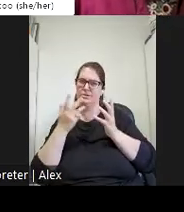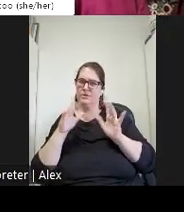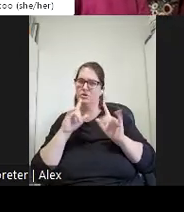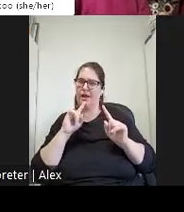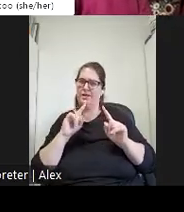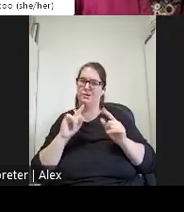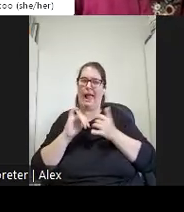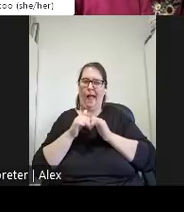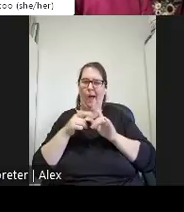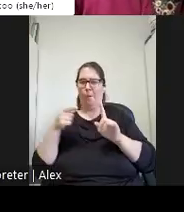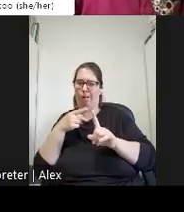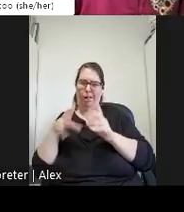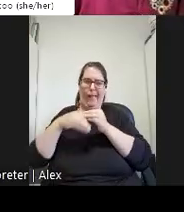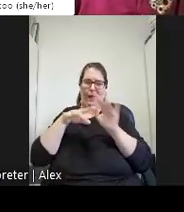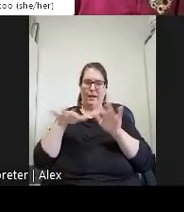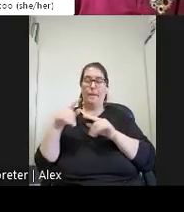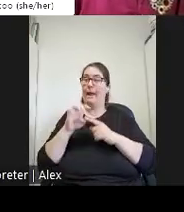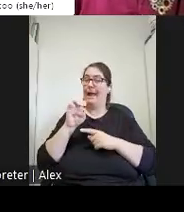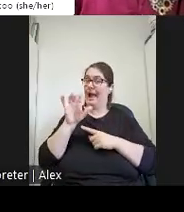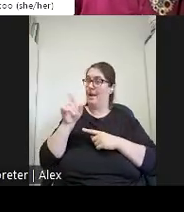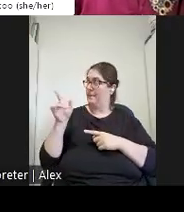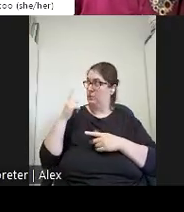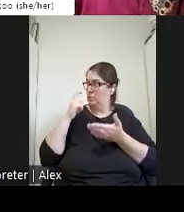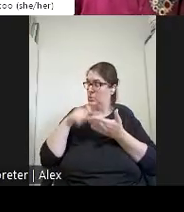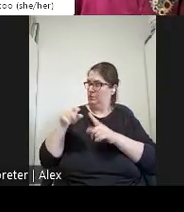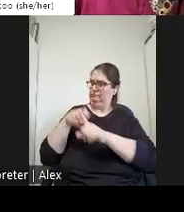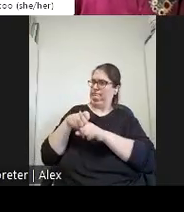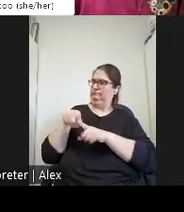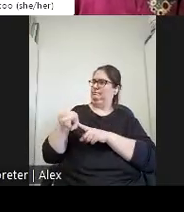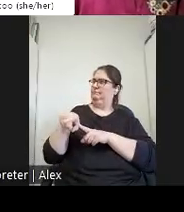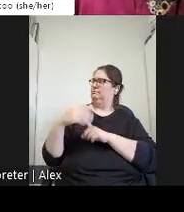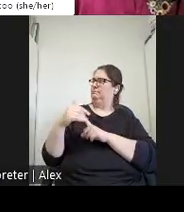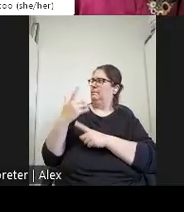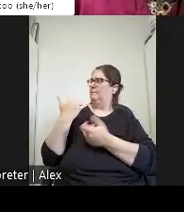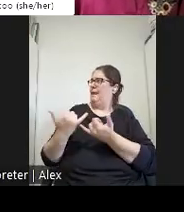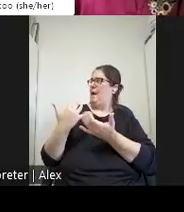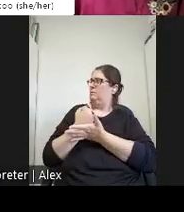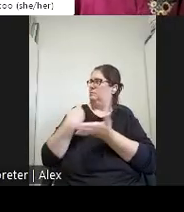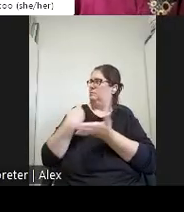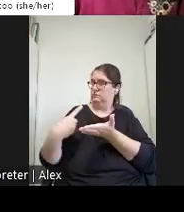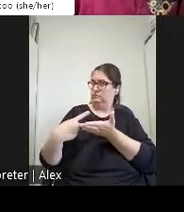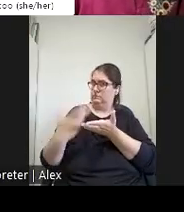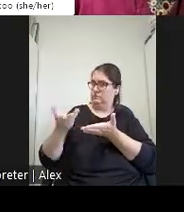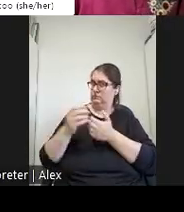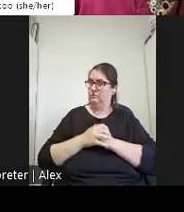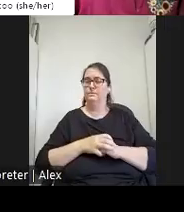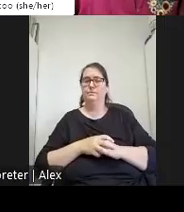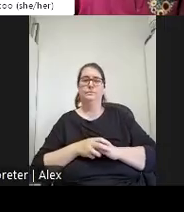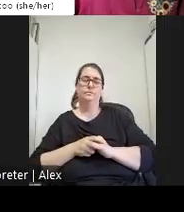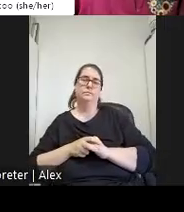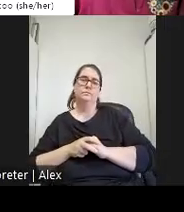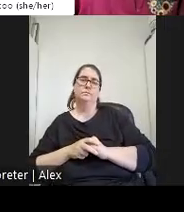was answering. But Emma, do you see anything that you feel like we need to respond at this moment?